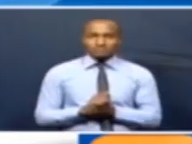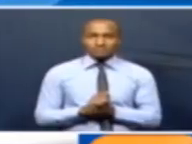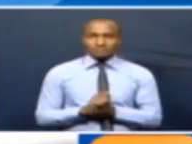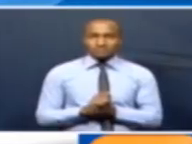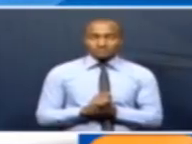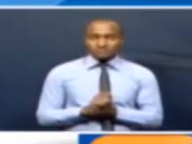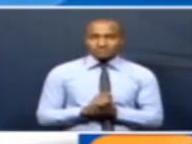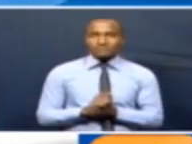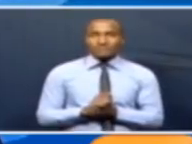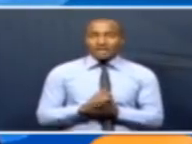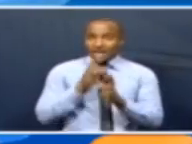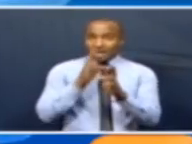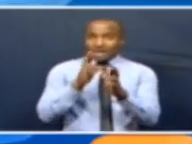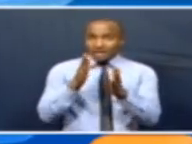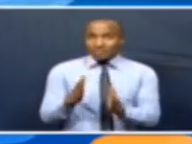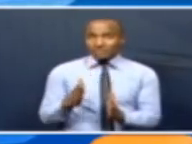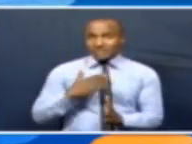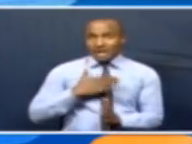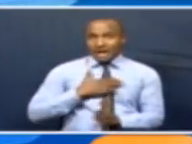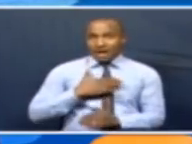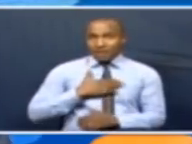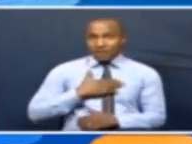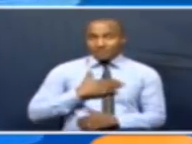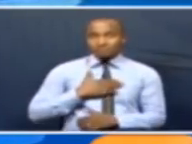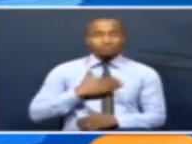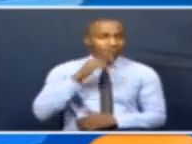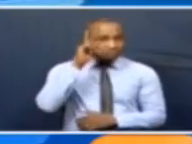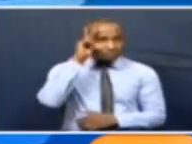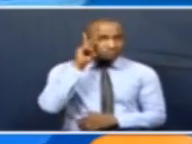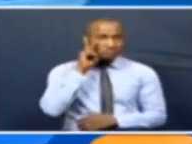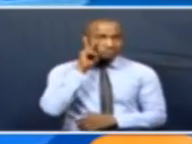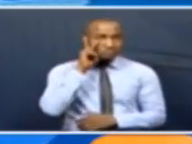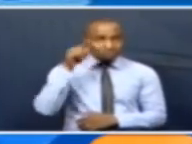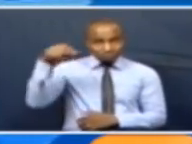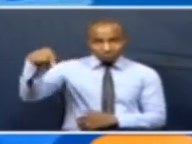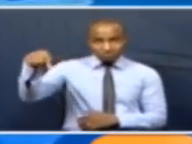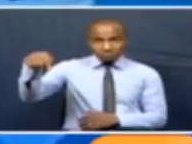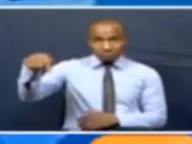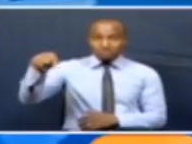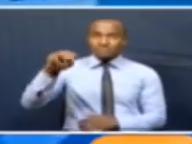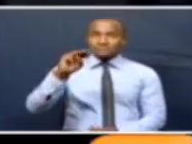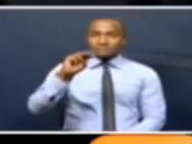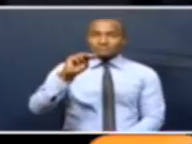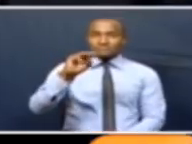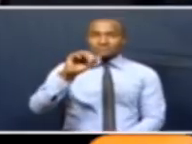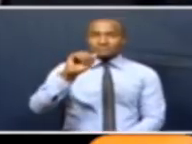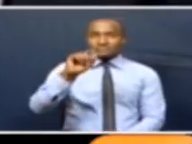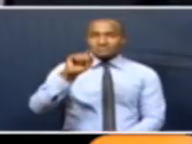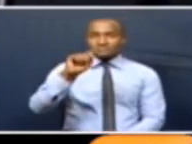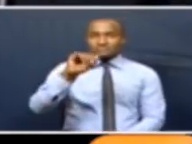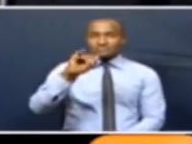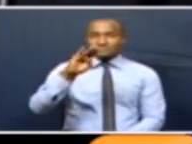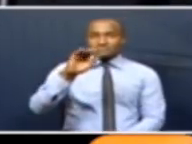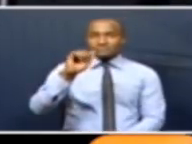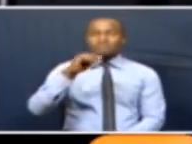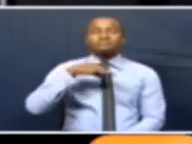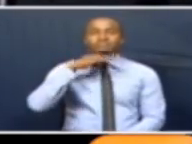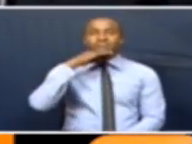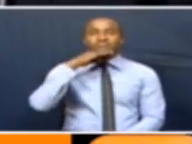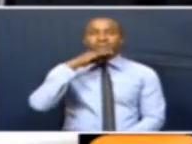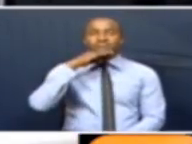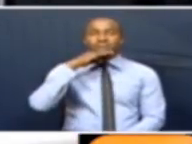Mercy Kandia reporter is at the Cavern Hospital where veteran politician Kenneth Matiba passed away just less than an hour ago. Mercy Kandia